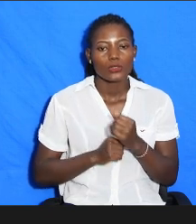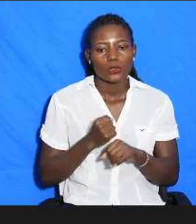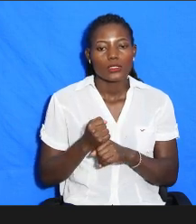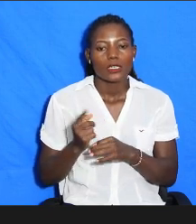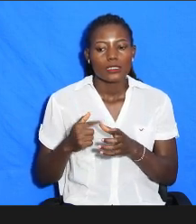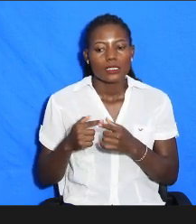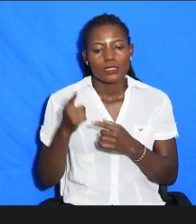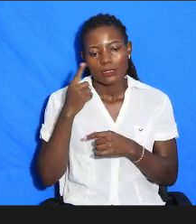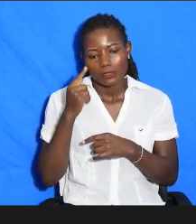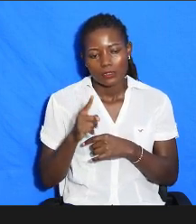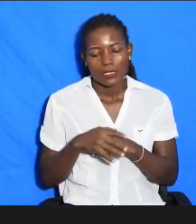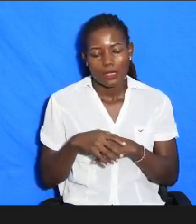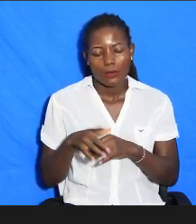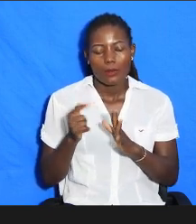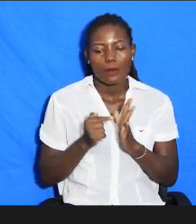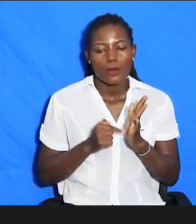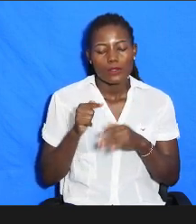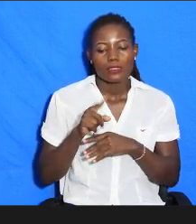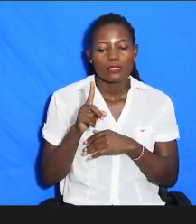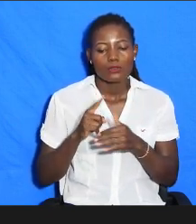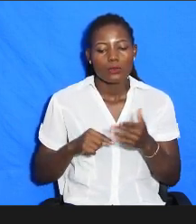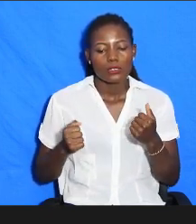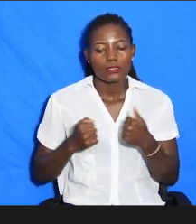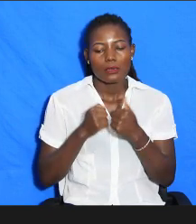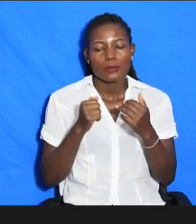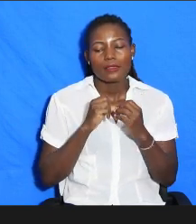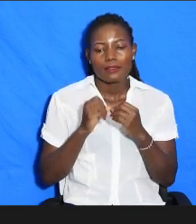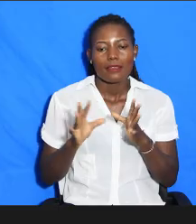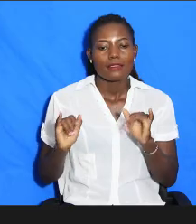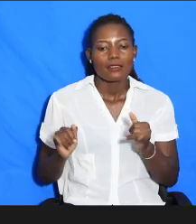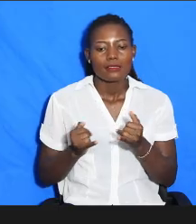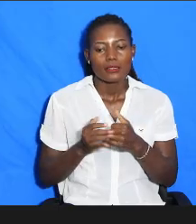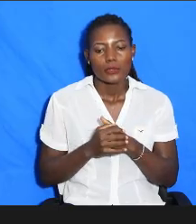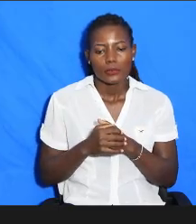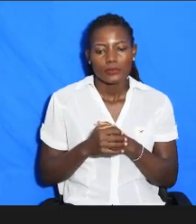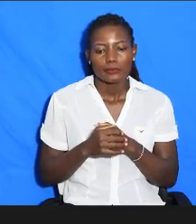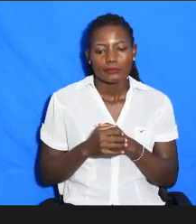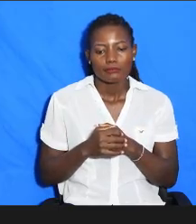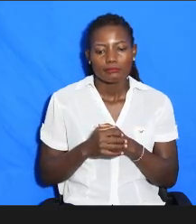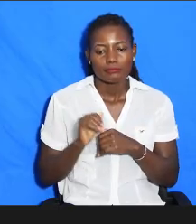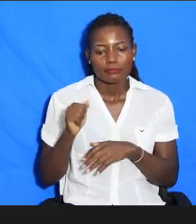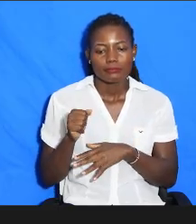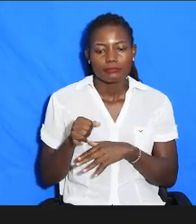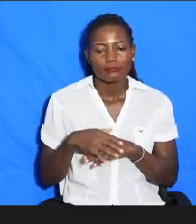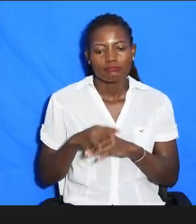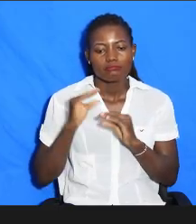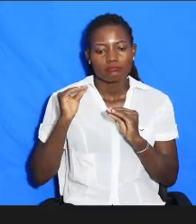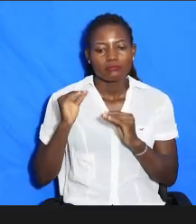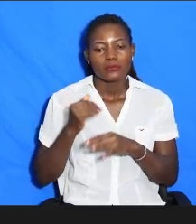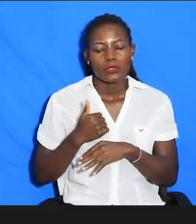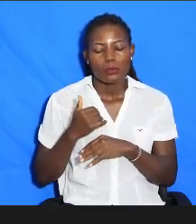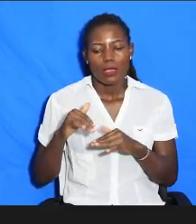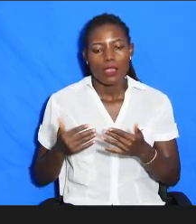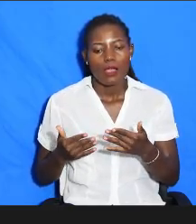like, oh, at this one point, this is what happened. So it's nothing that it's new to me. So yeah, he taught me how to kind